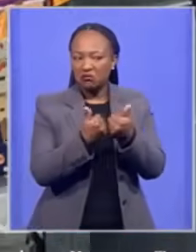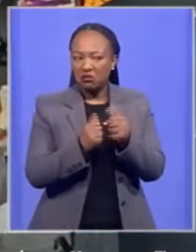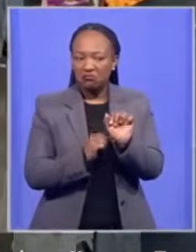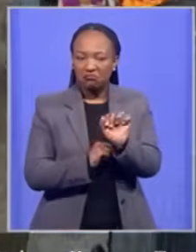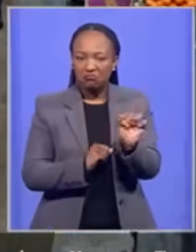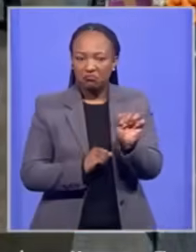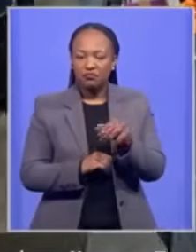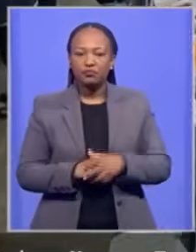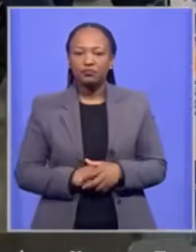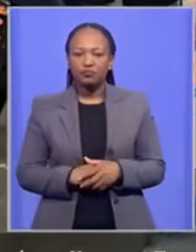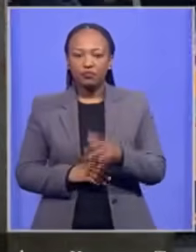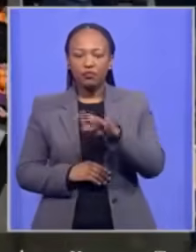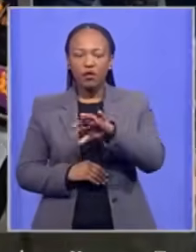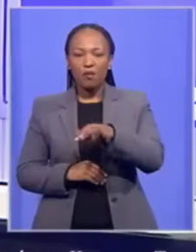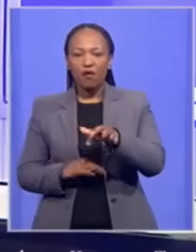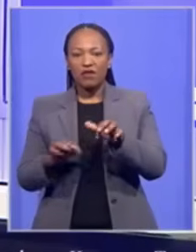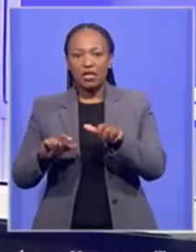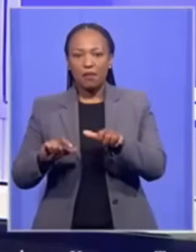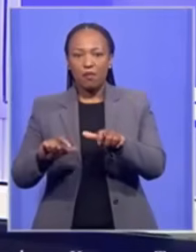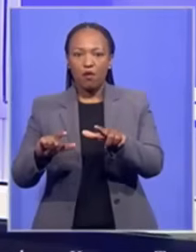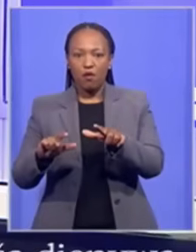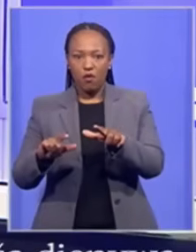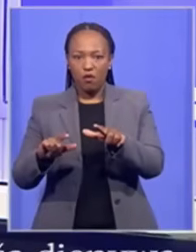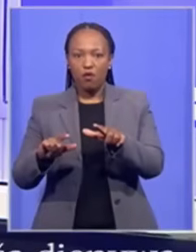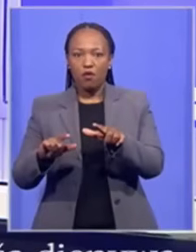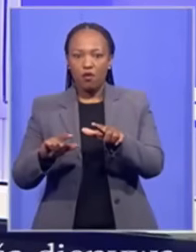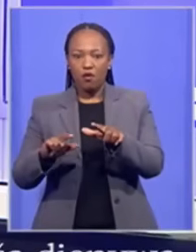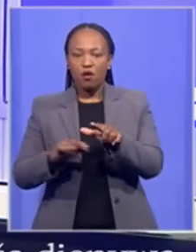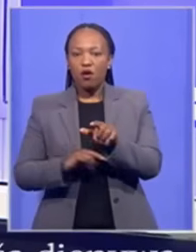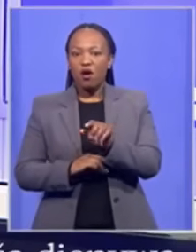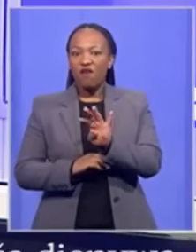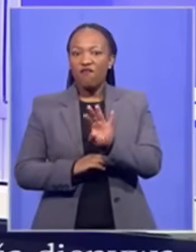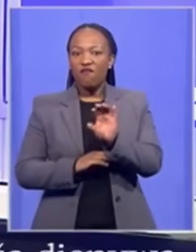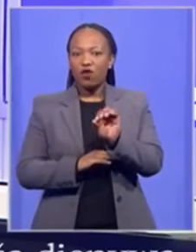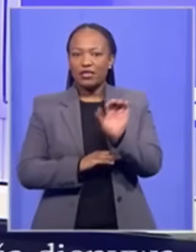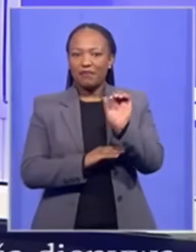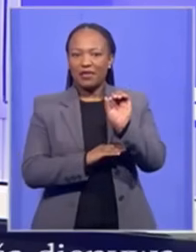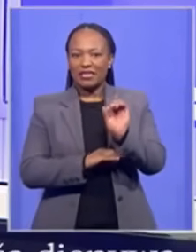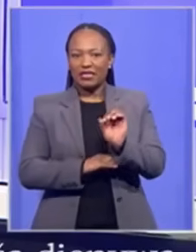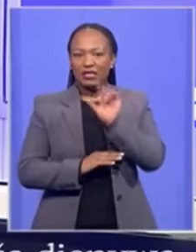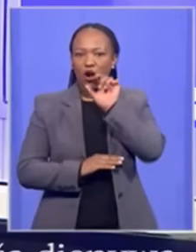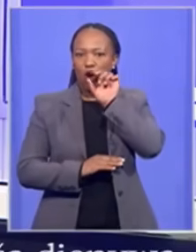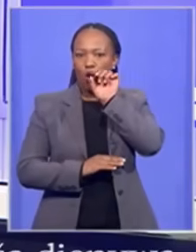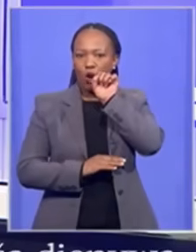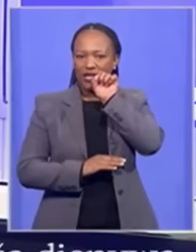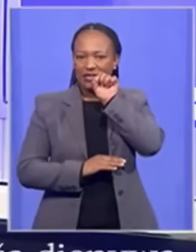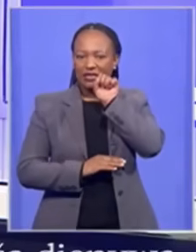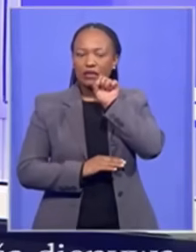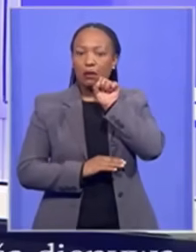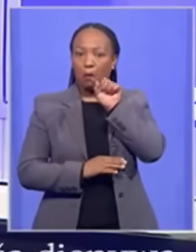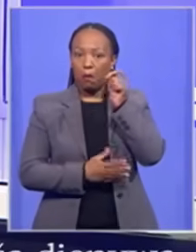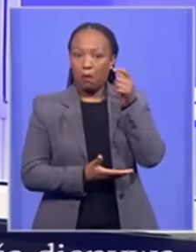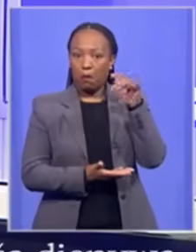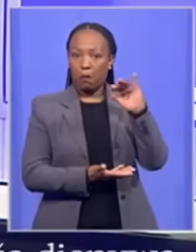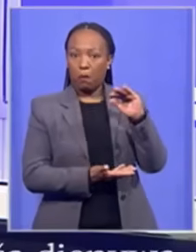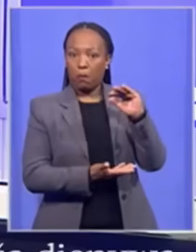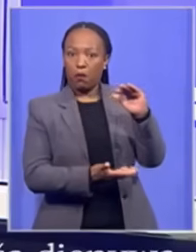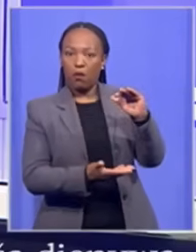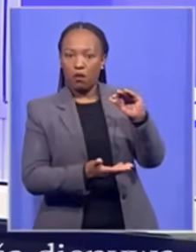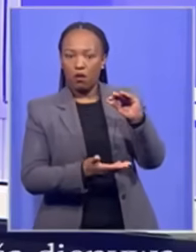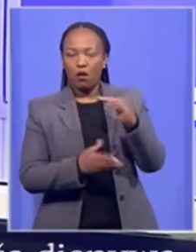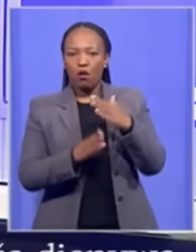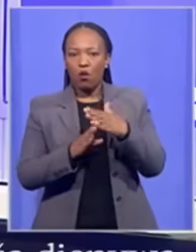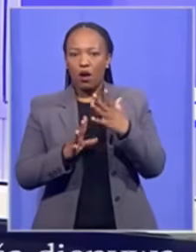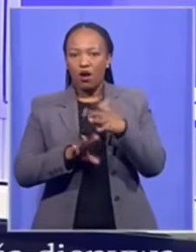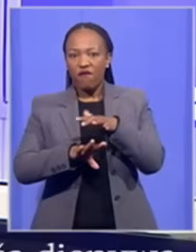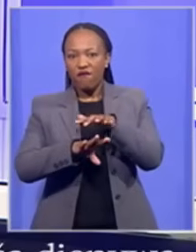Province ya Limpopo e tšweletša diperesente tše 40 tša dienywa tša dinamone ka nageng mola e thola bašomi ba